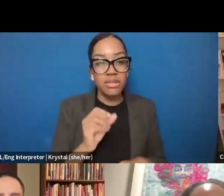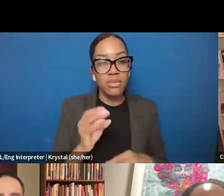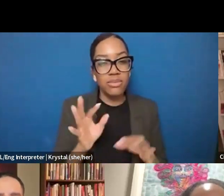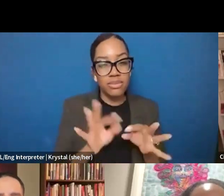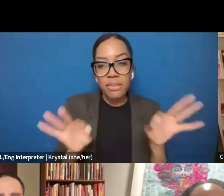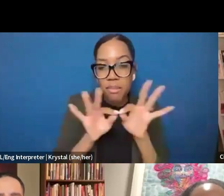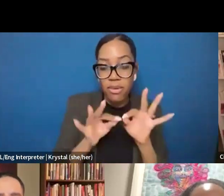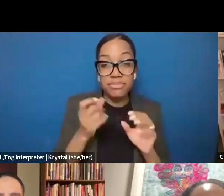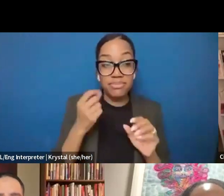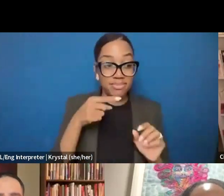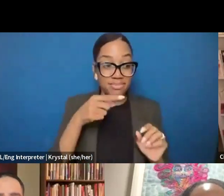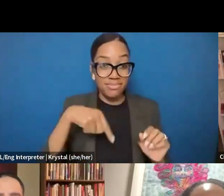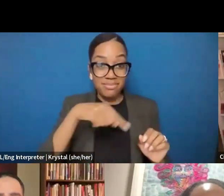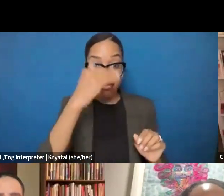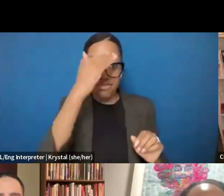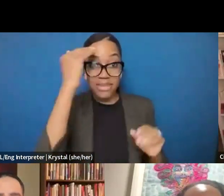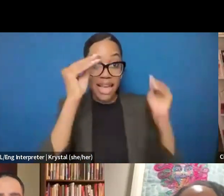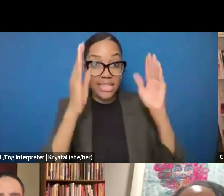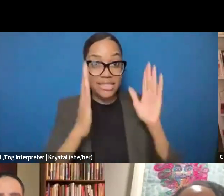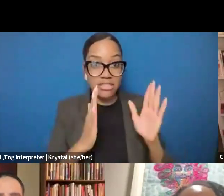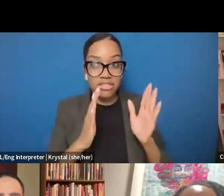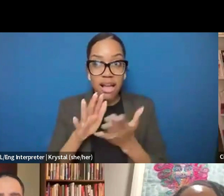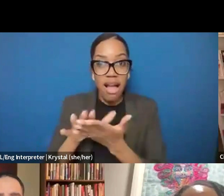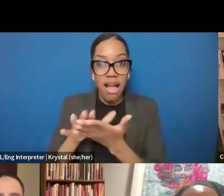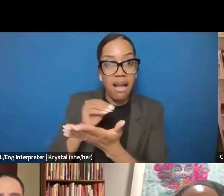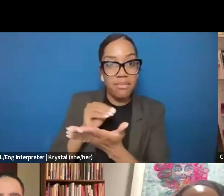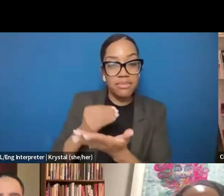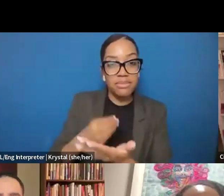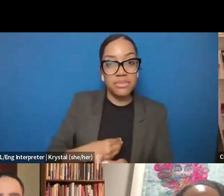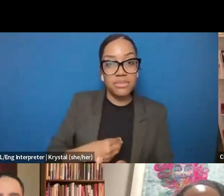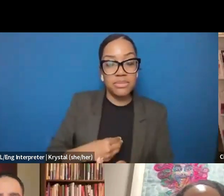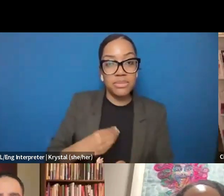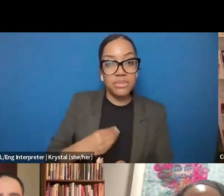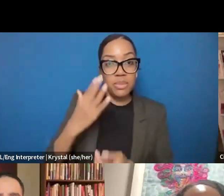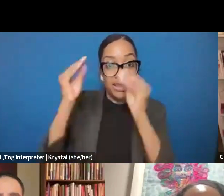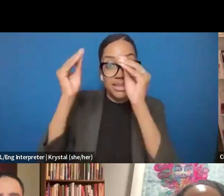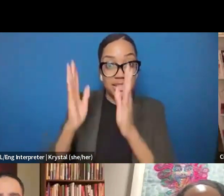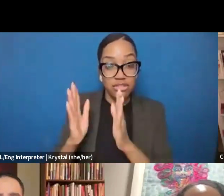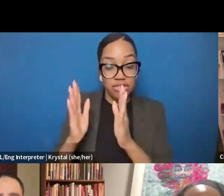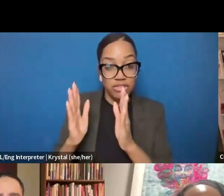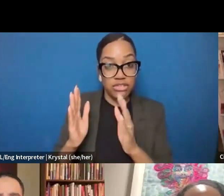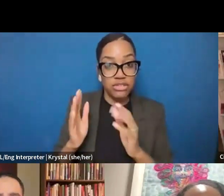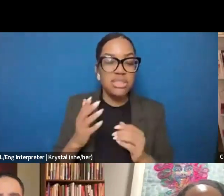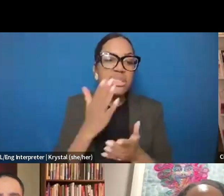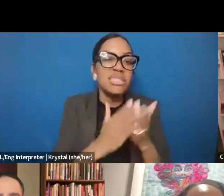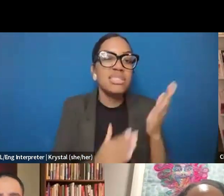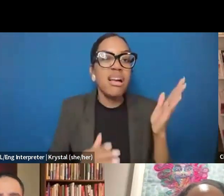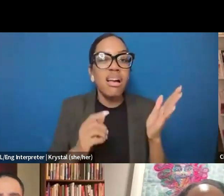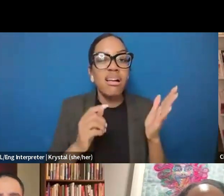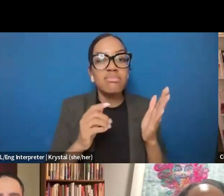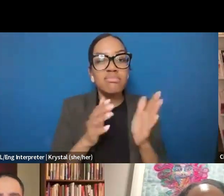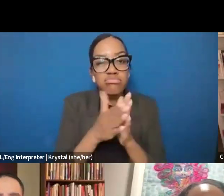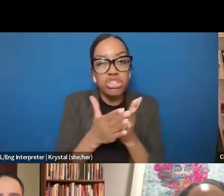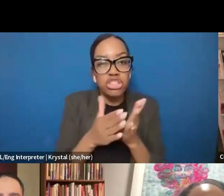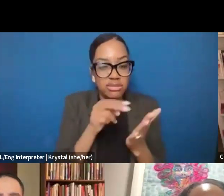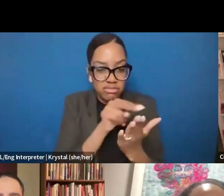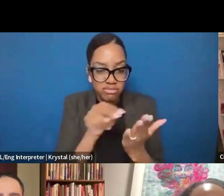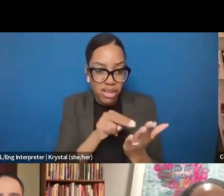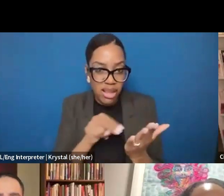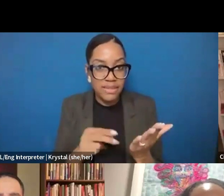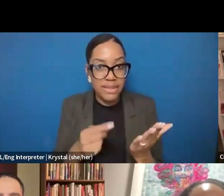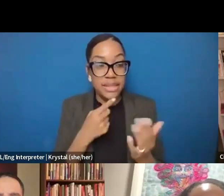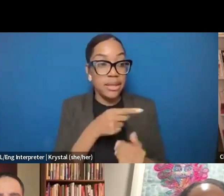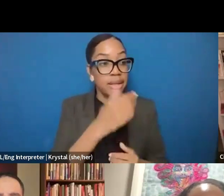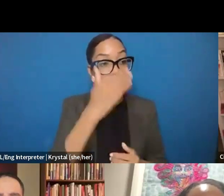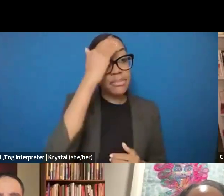know that you can see in some of the literature is that people will write about and say, well, because they weren't included or allowed to be a